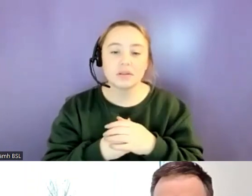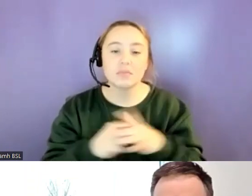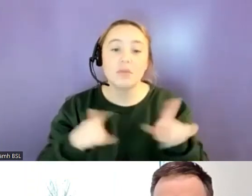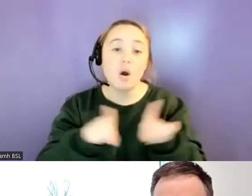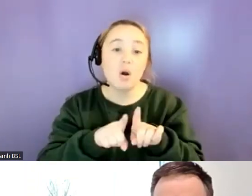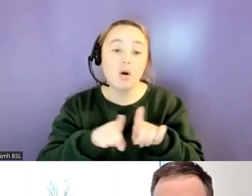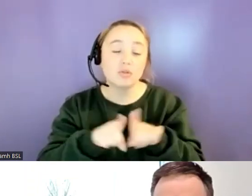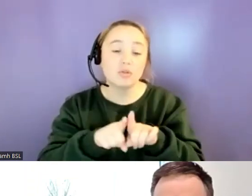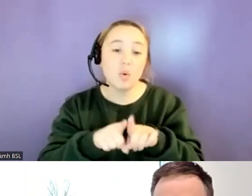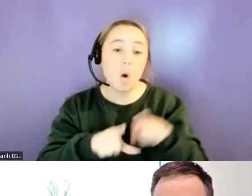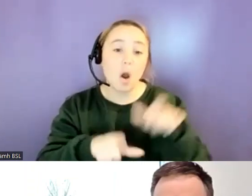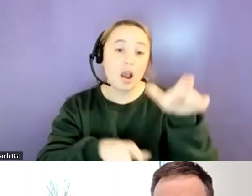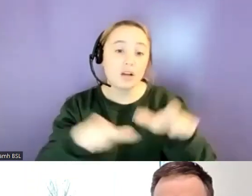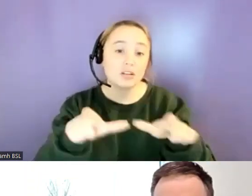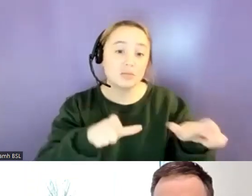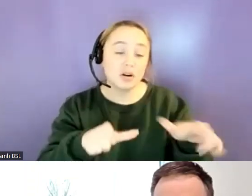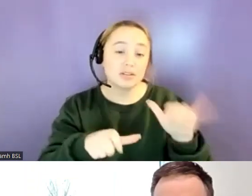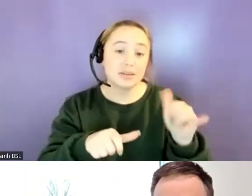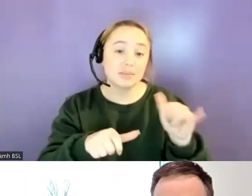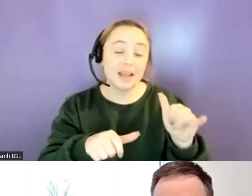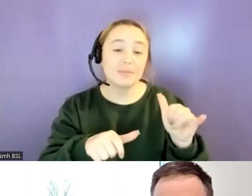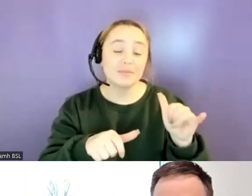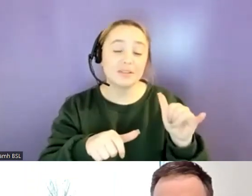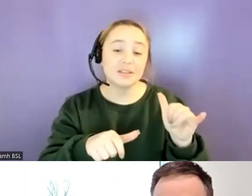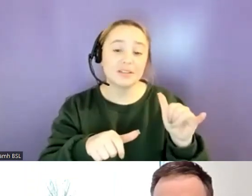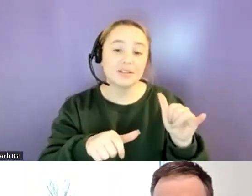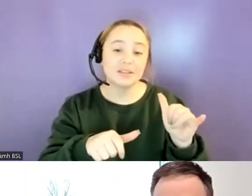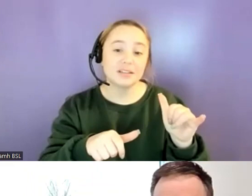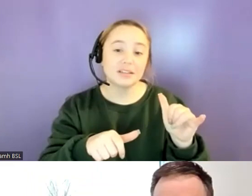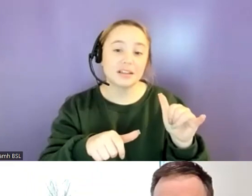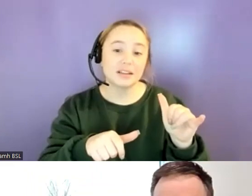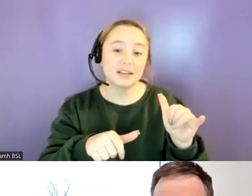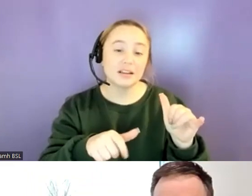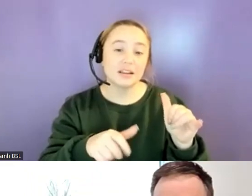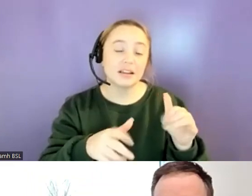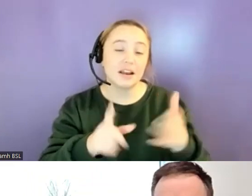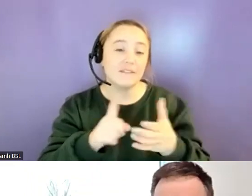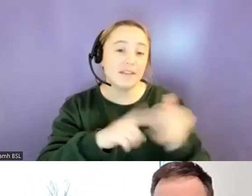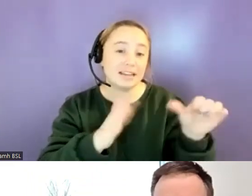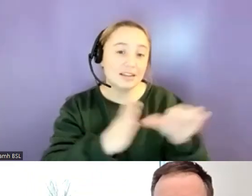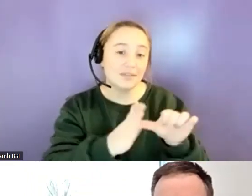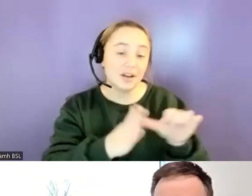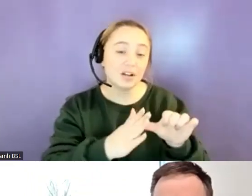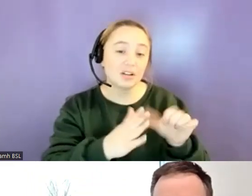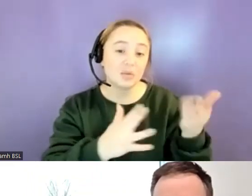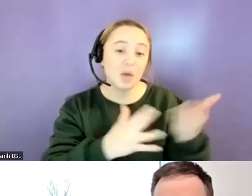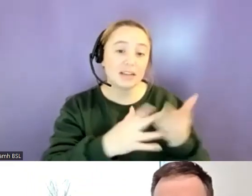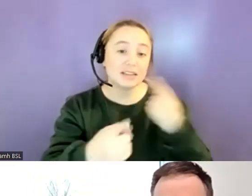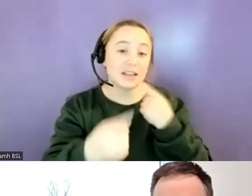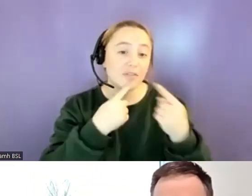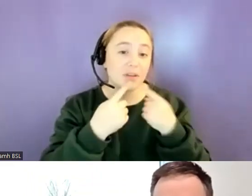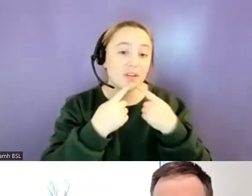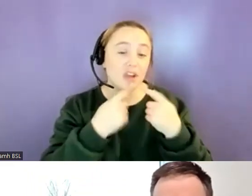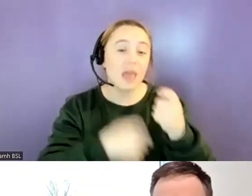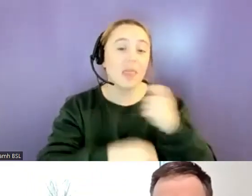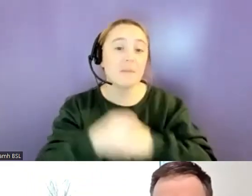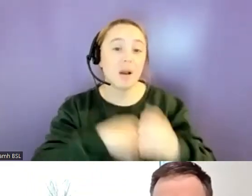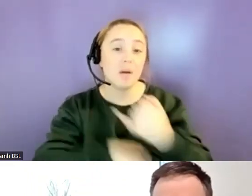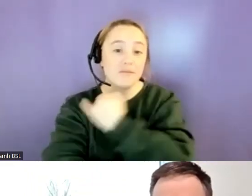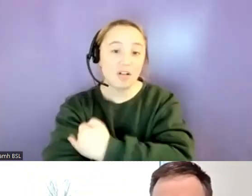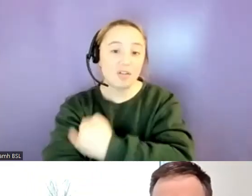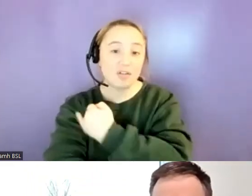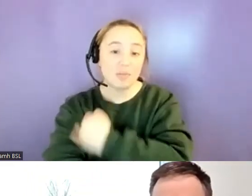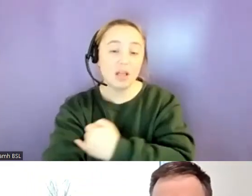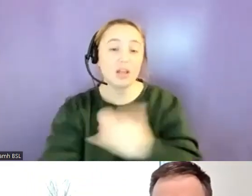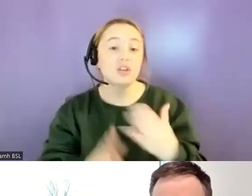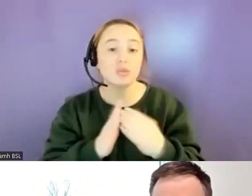find hardest to reach with information are those that then become most vulnerable and most isolated, especially in Edinburgh when it comes to disruptions